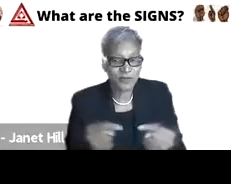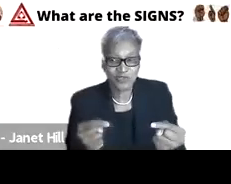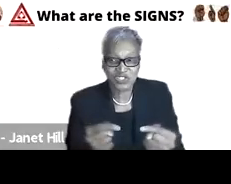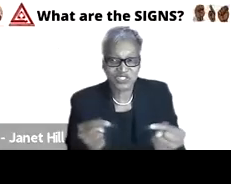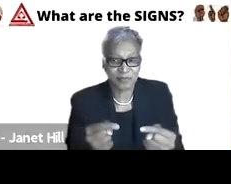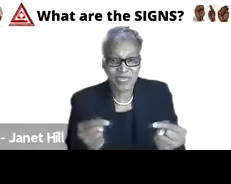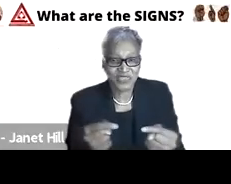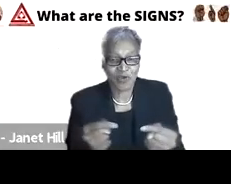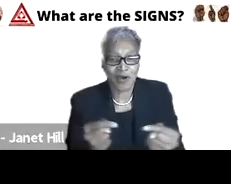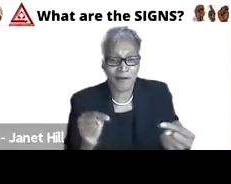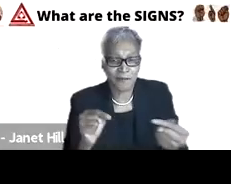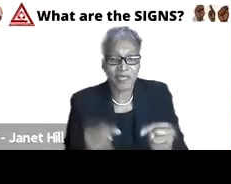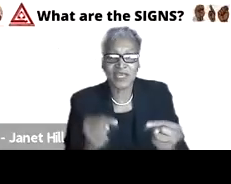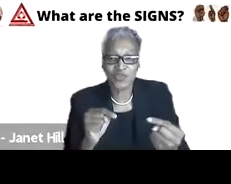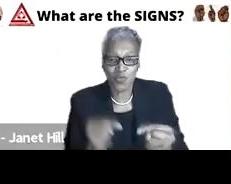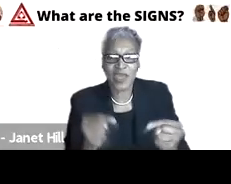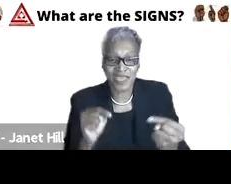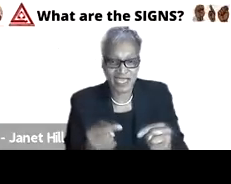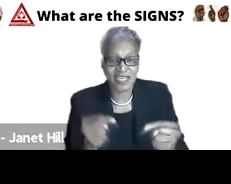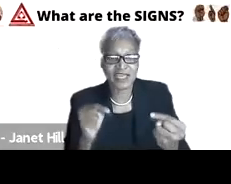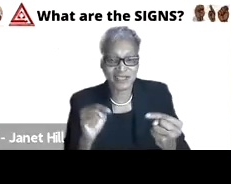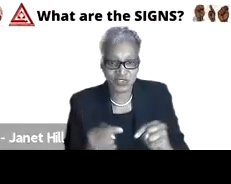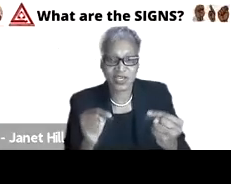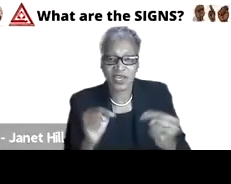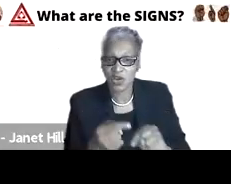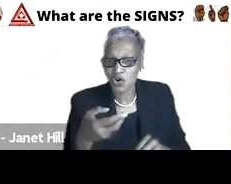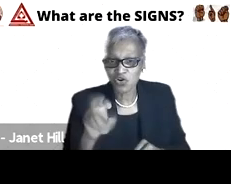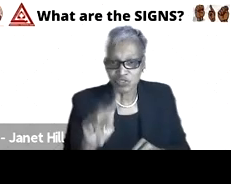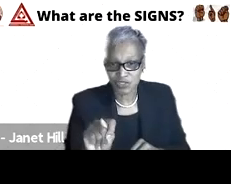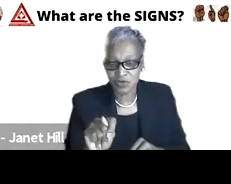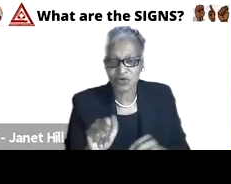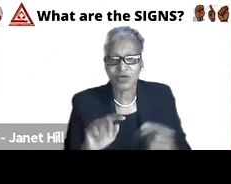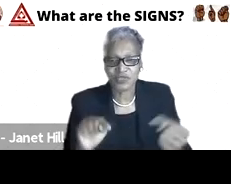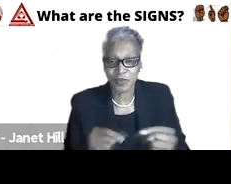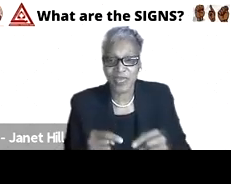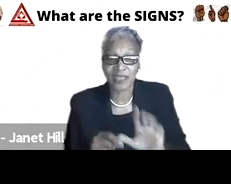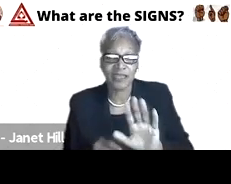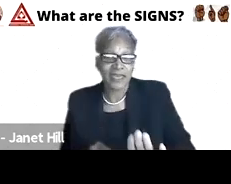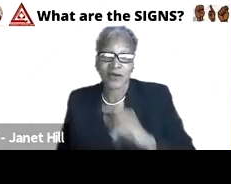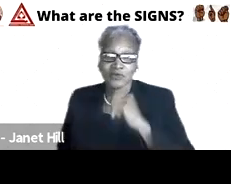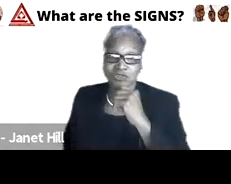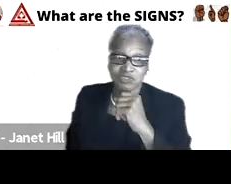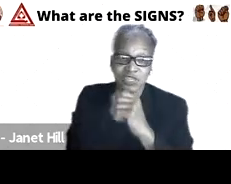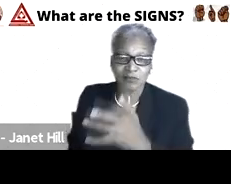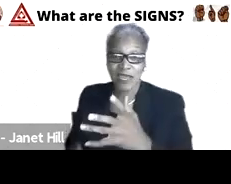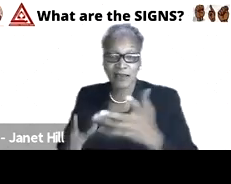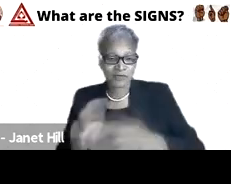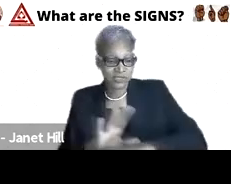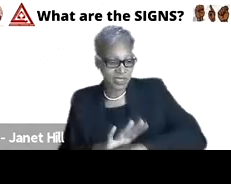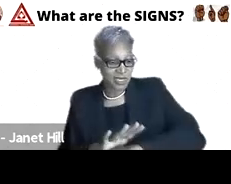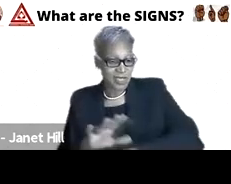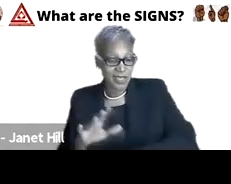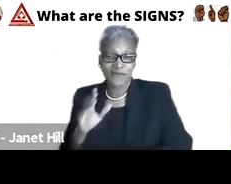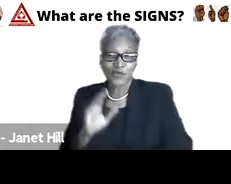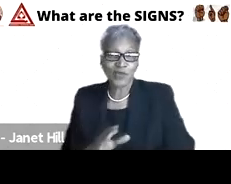twist, some people just make it throb. But either way, it is hurt or either pain. Now,